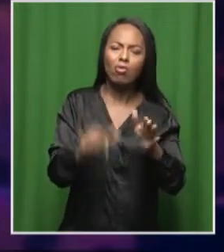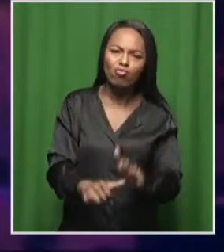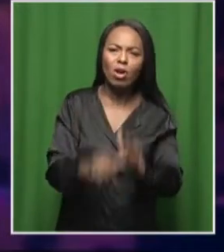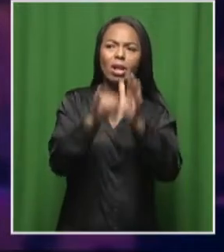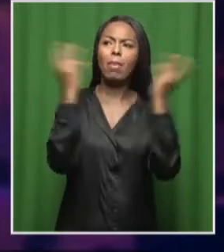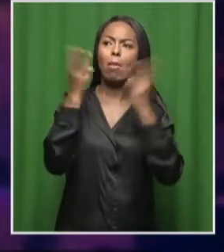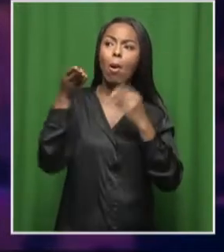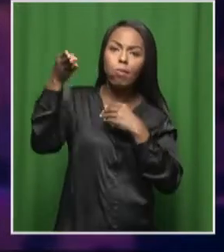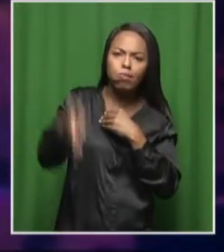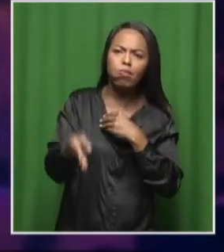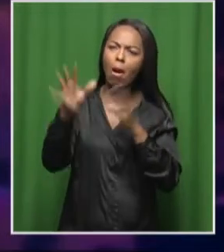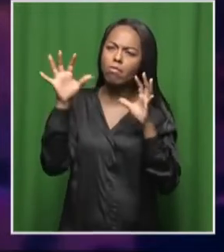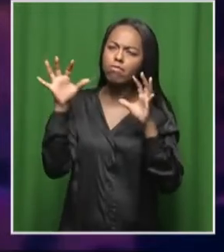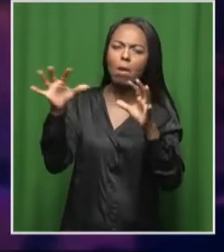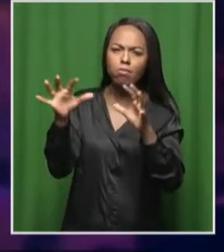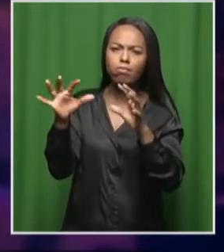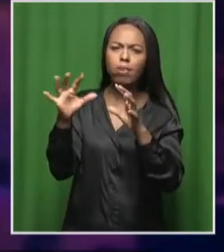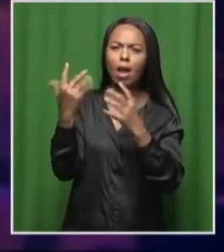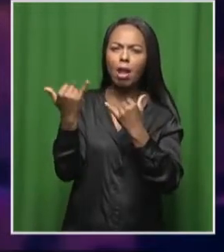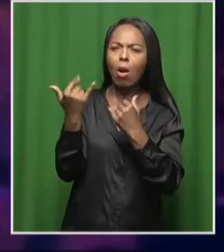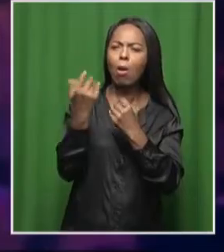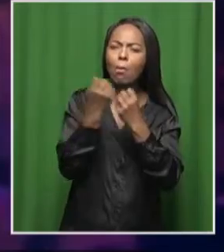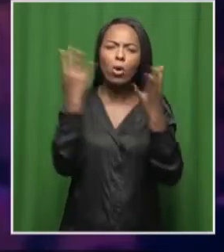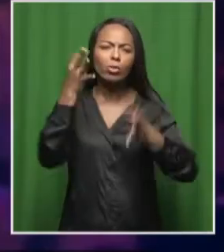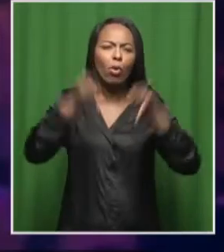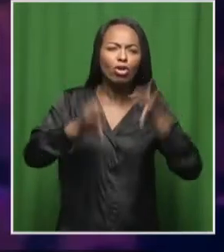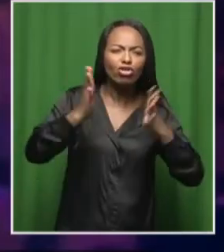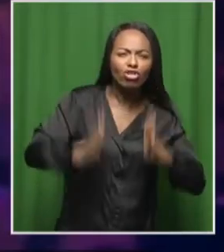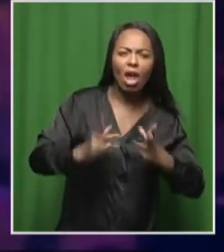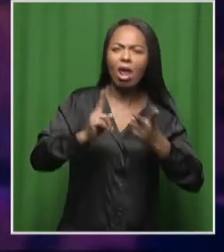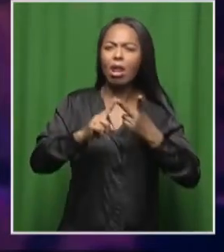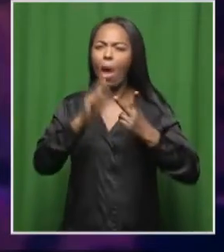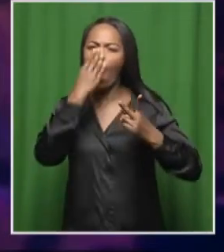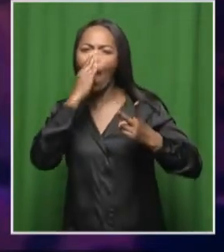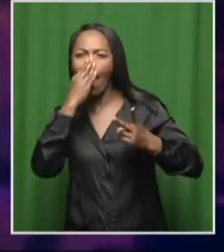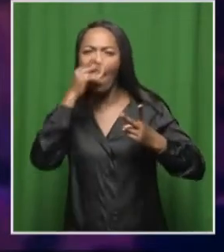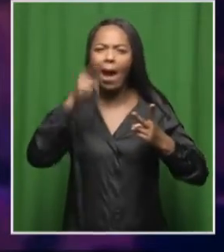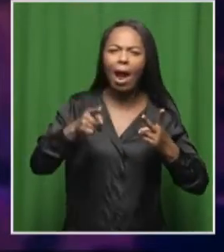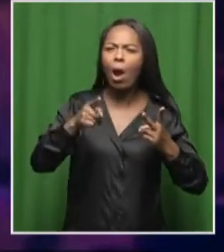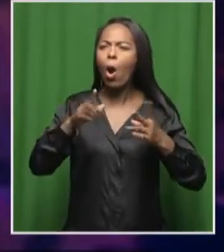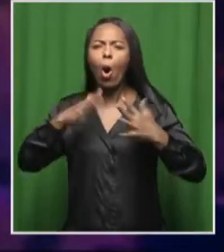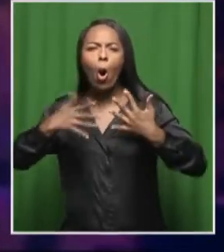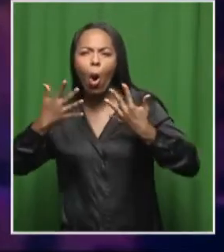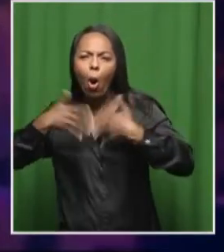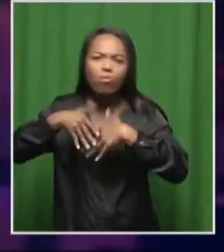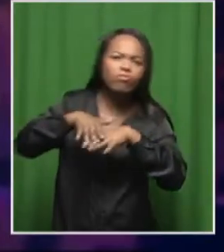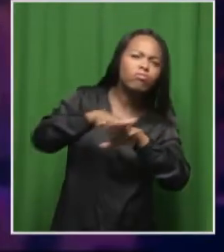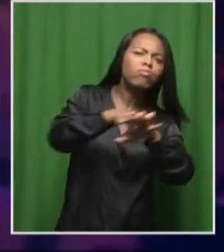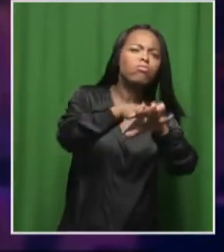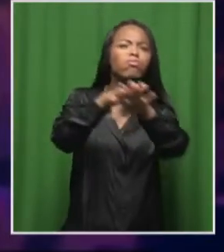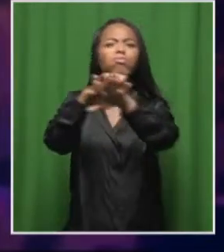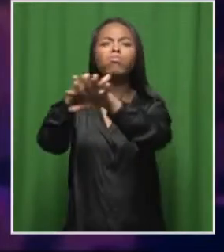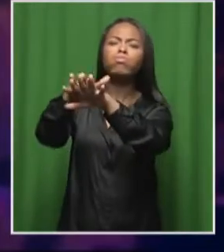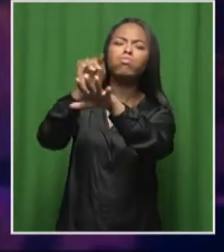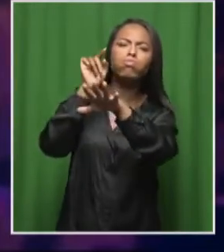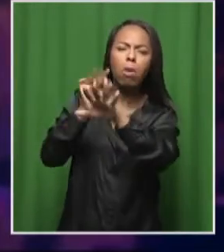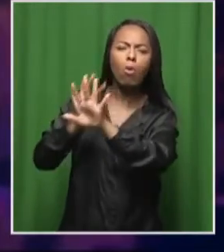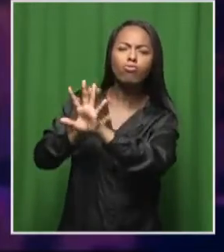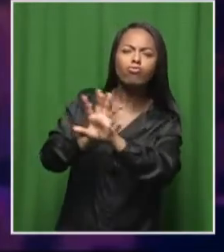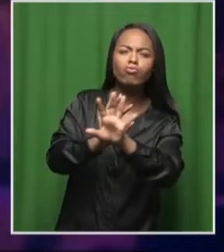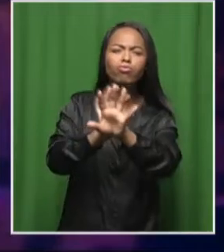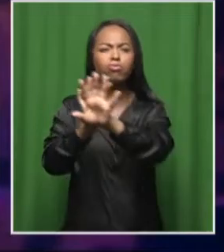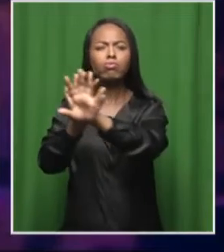people there, they were gathered. You had intellectuals there, you had politicians, you had gangsters. It was all these people that were gathered there, all this life,